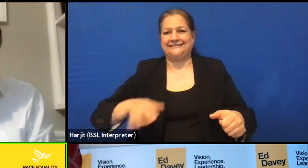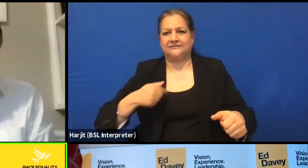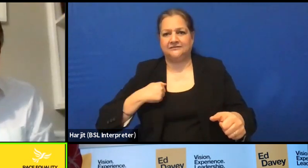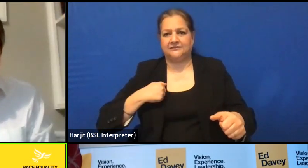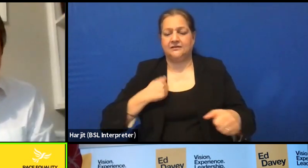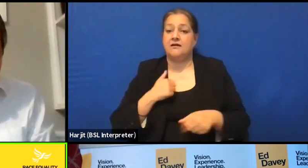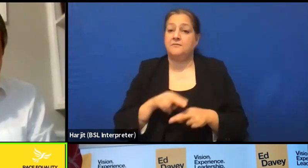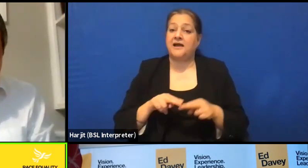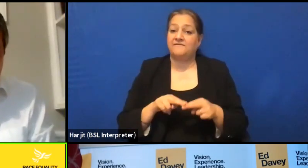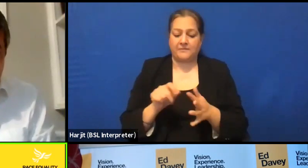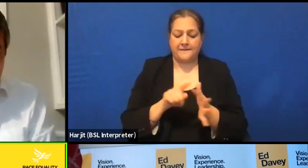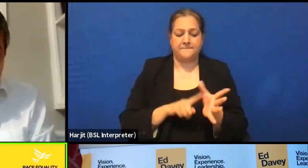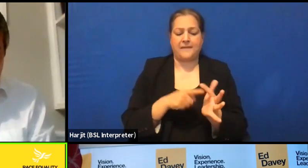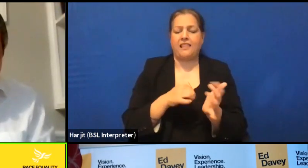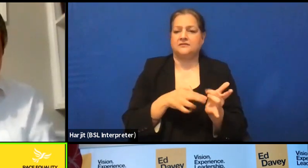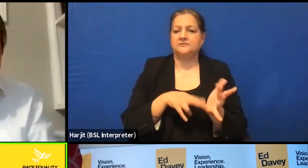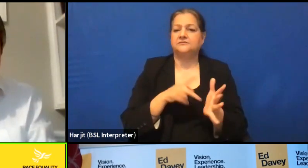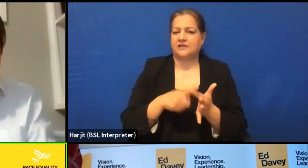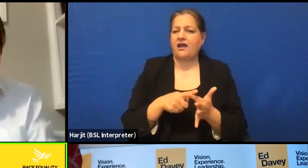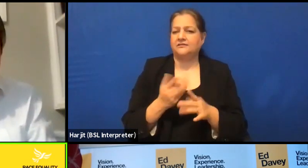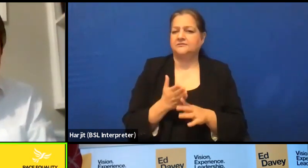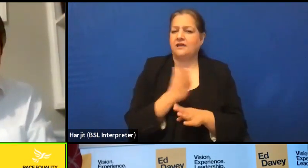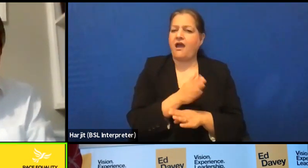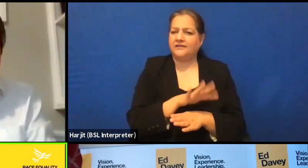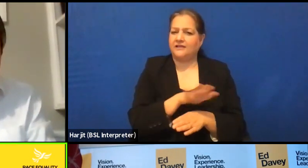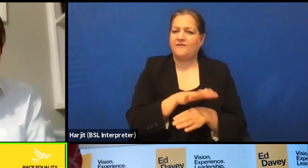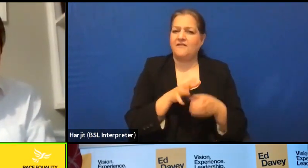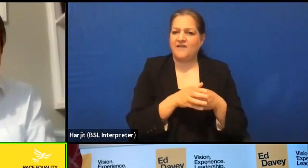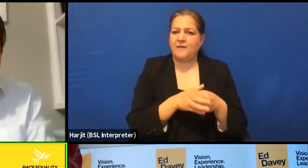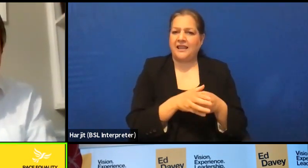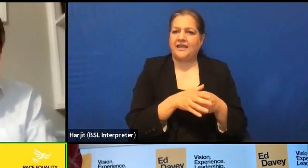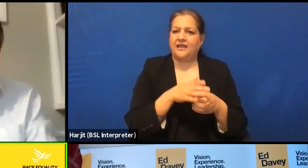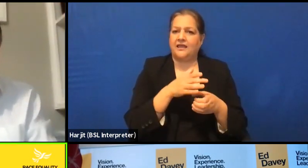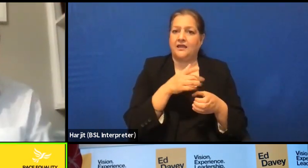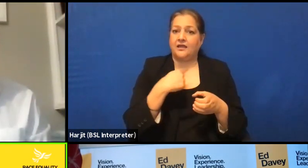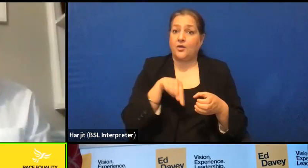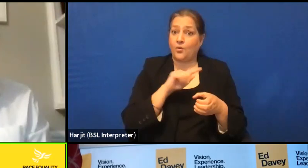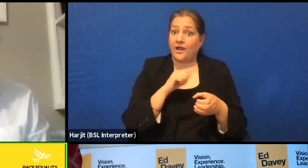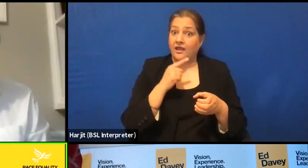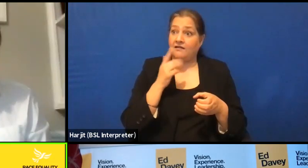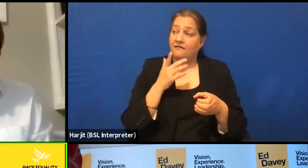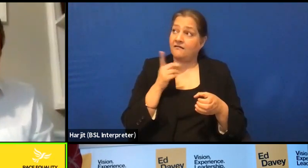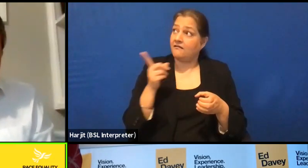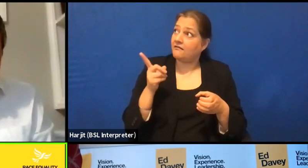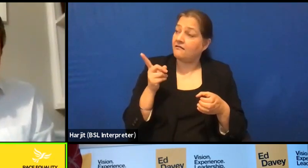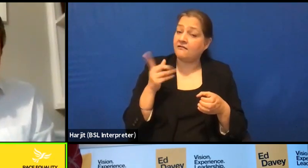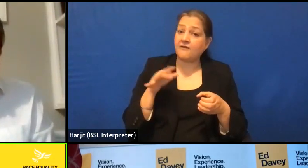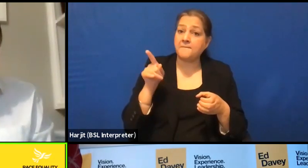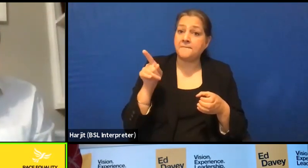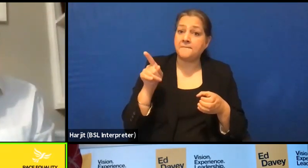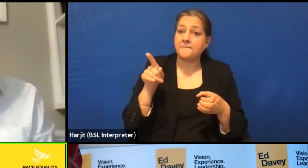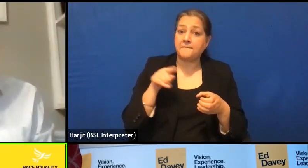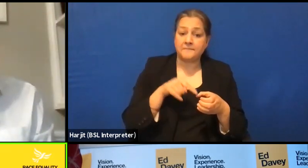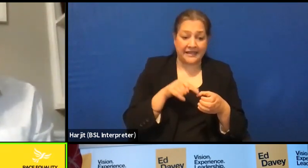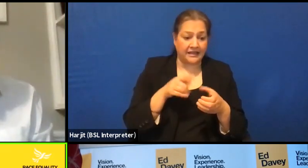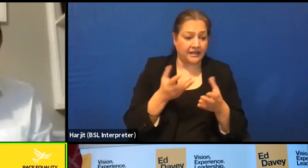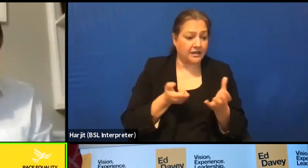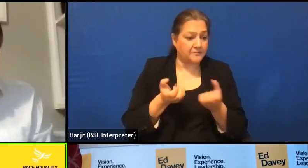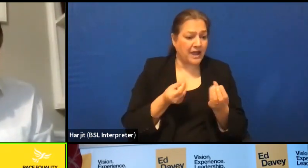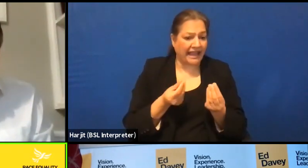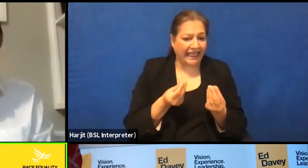my Palestinian side of the family, because we were diaspora, actually any money that they had didn't go into houses, it went